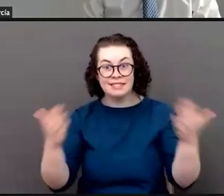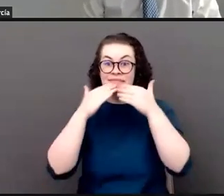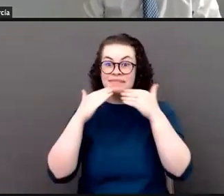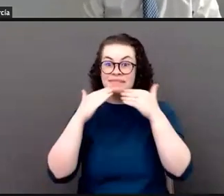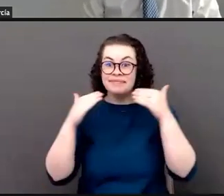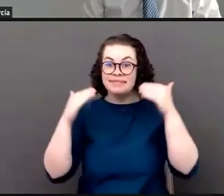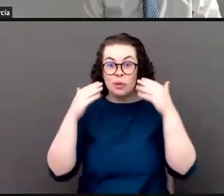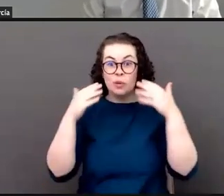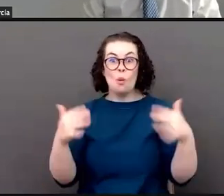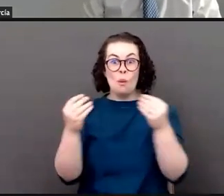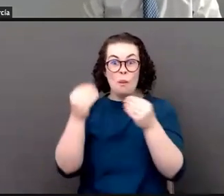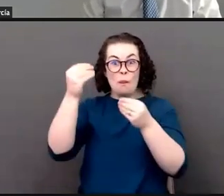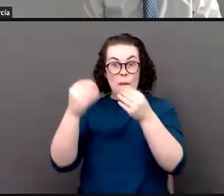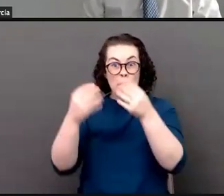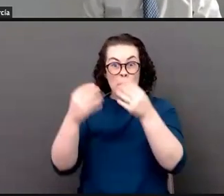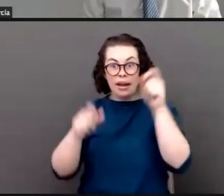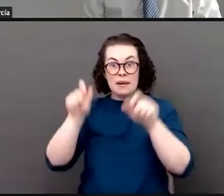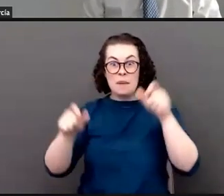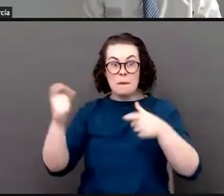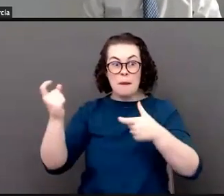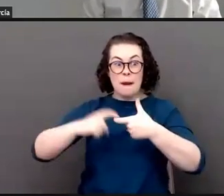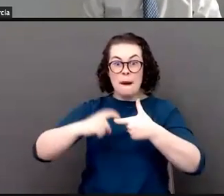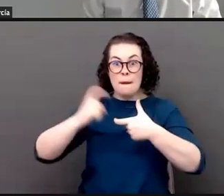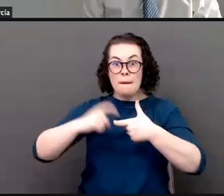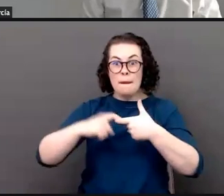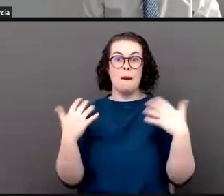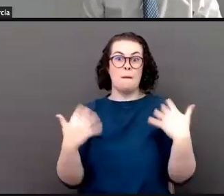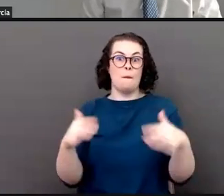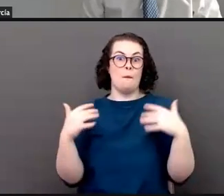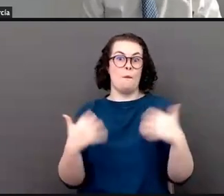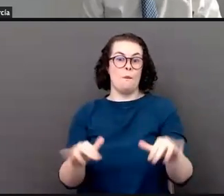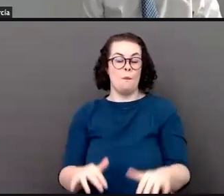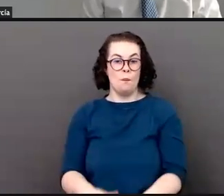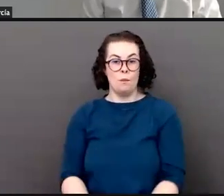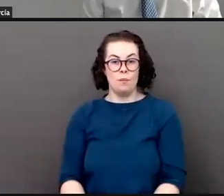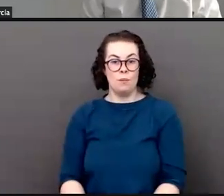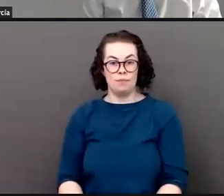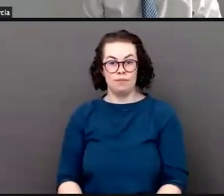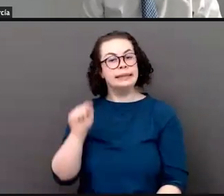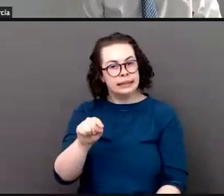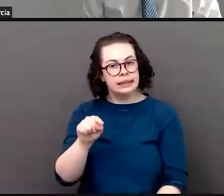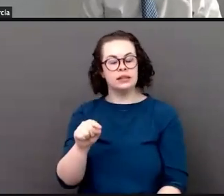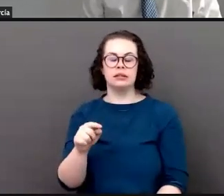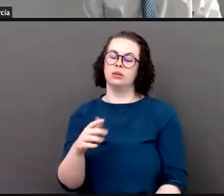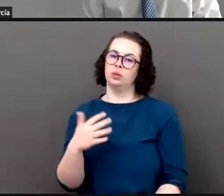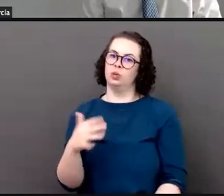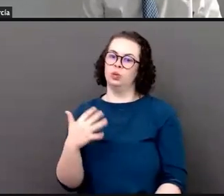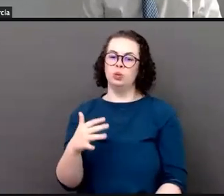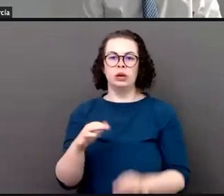this workshop has a huge expectations because the mandate and